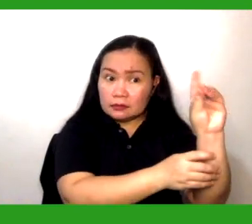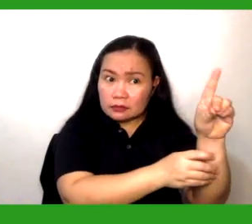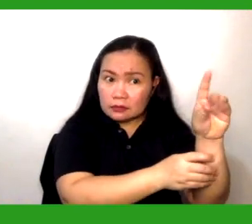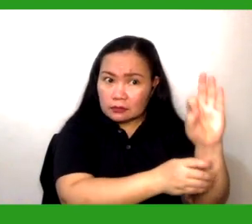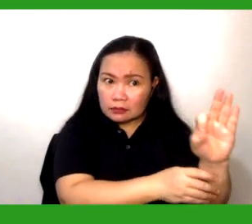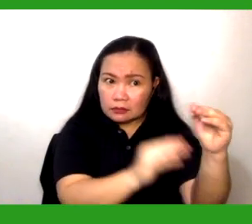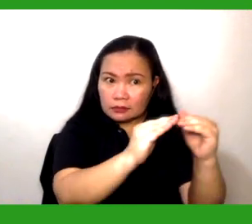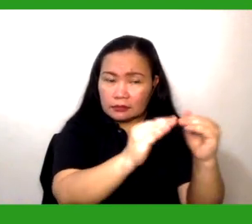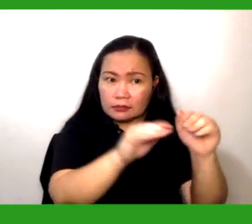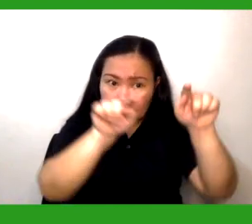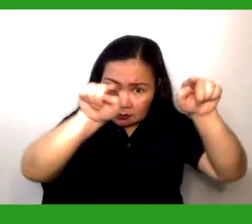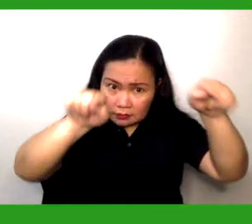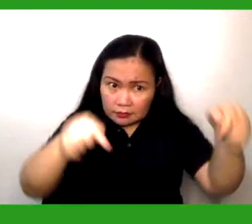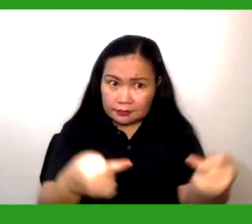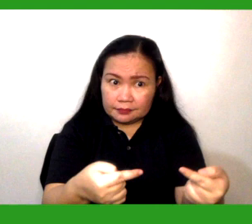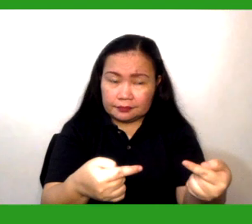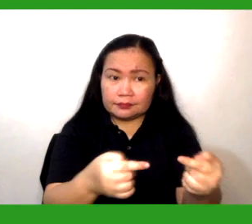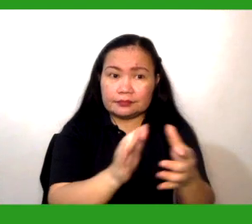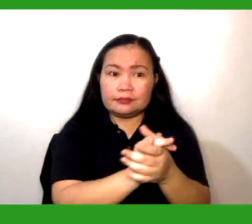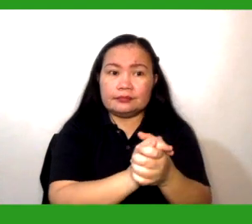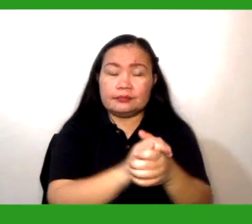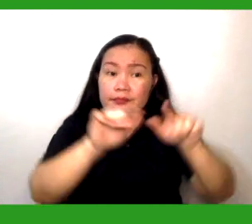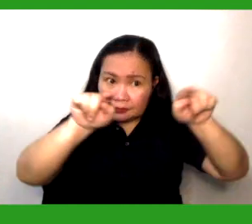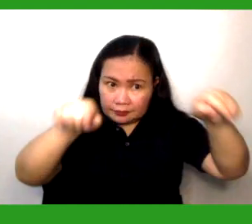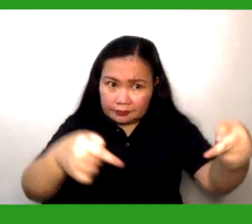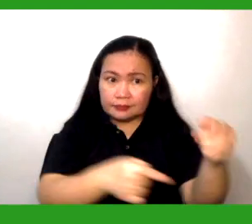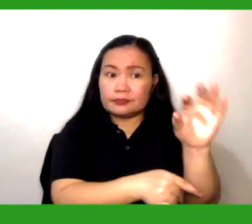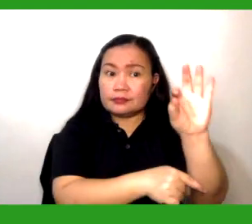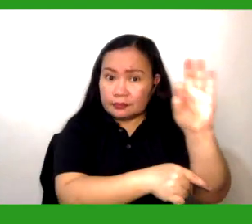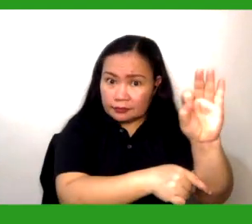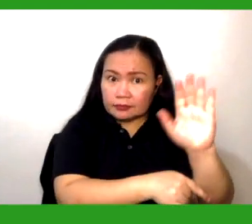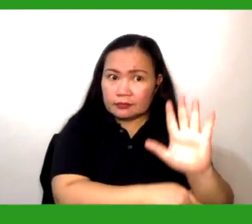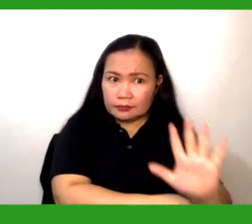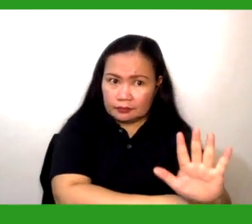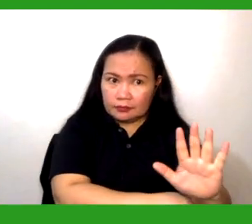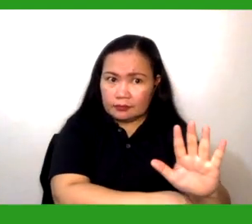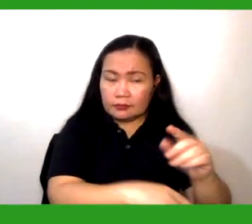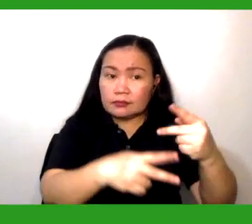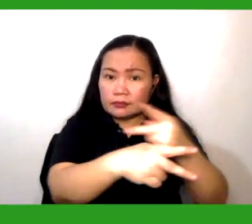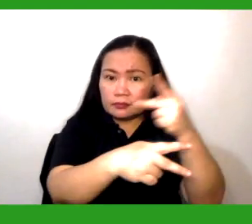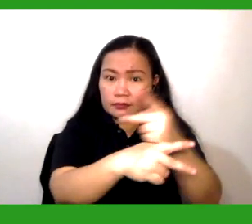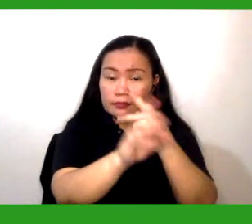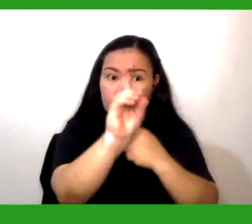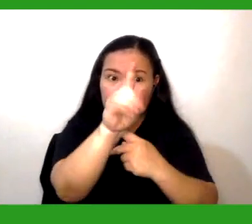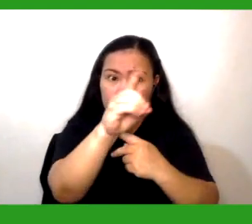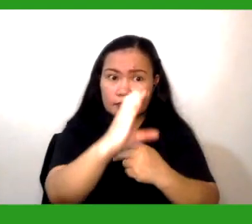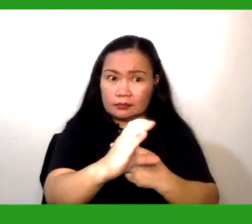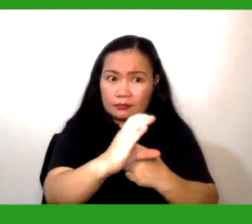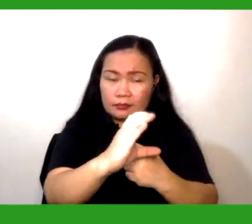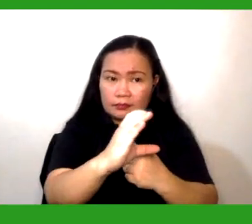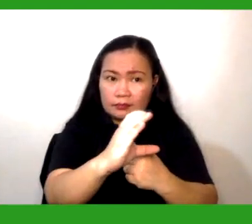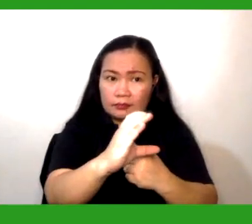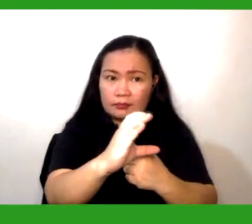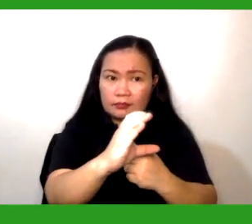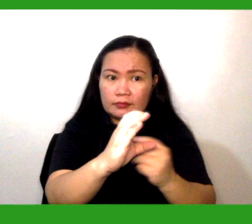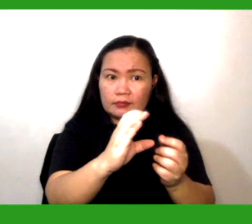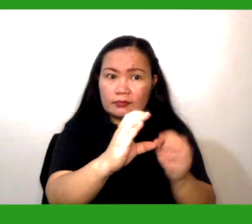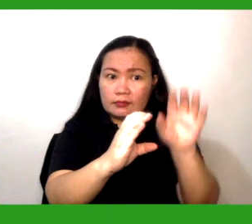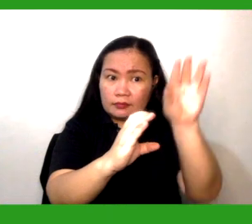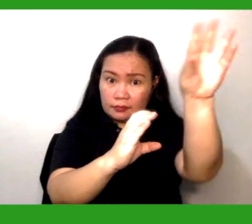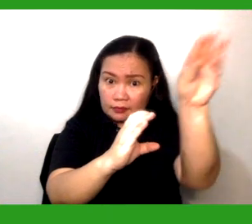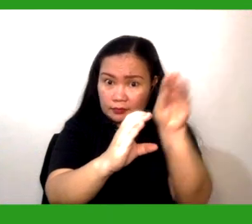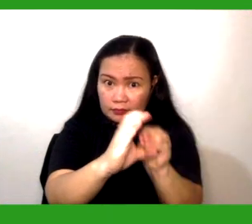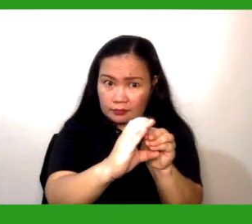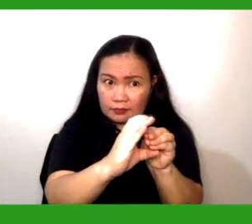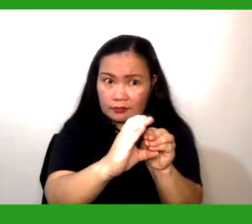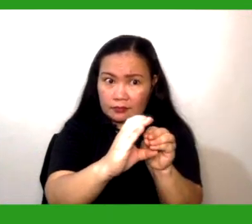ngayon. So, our formula will be the quantity of 9/5 times degrees Celsius, ilalagay